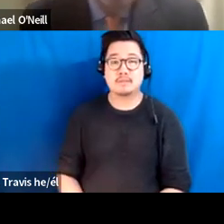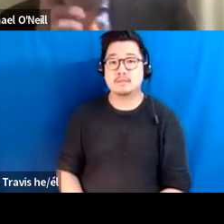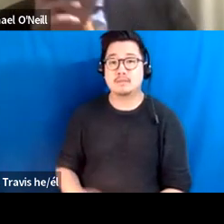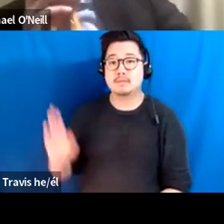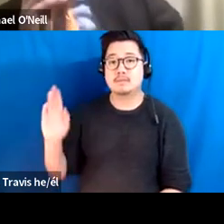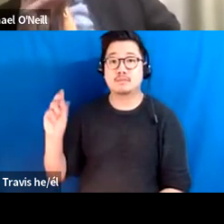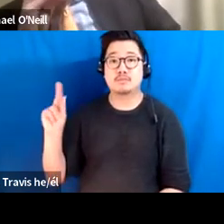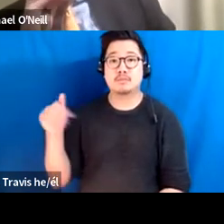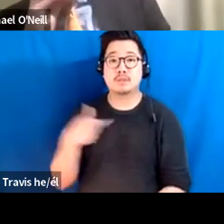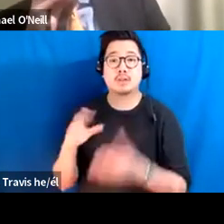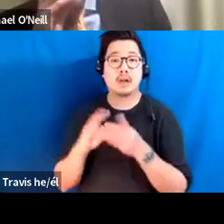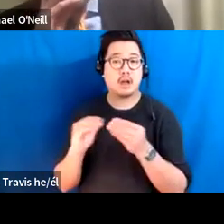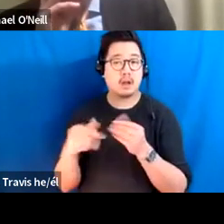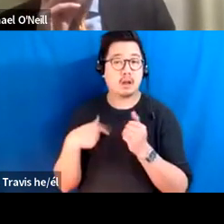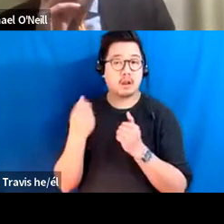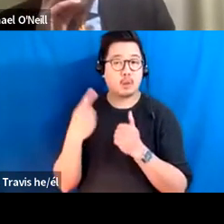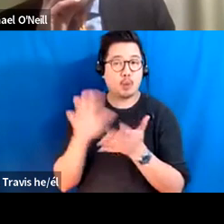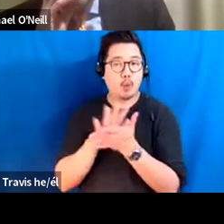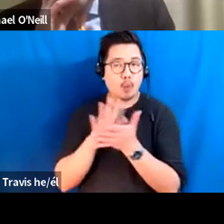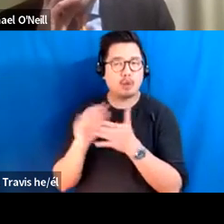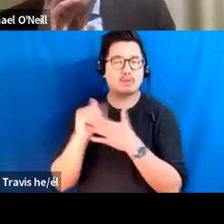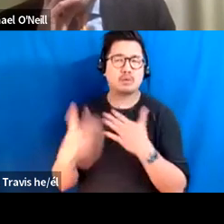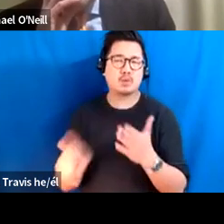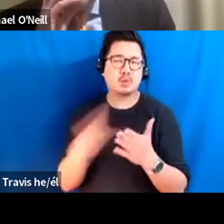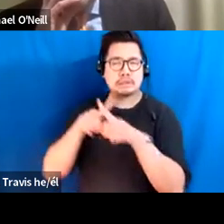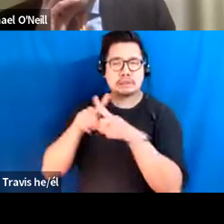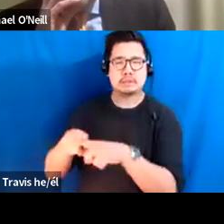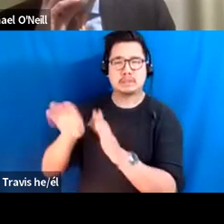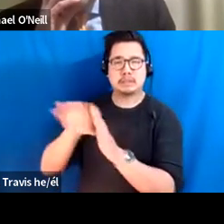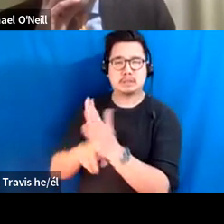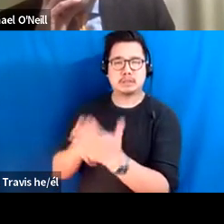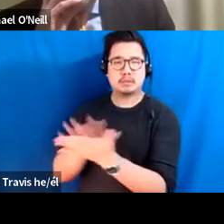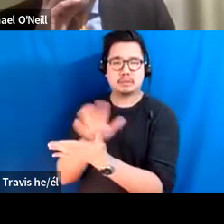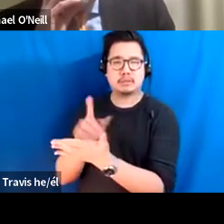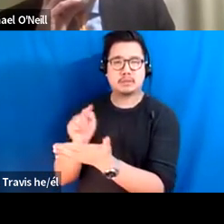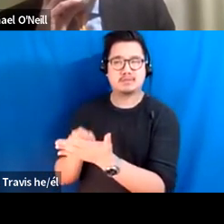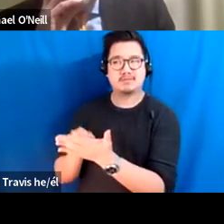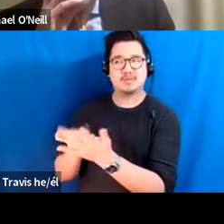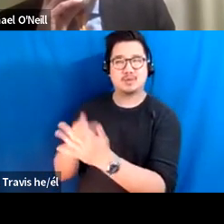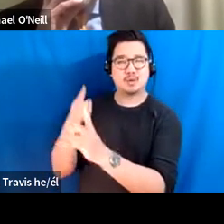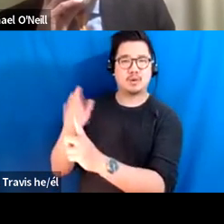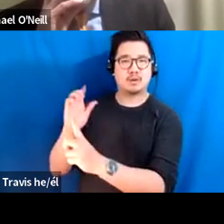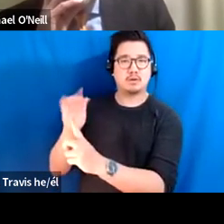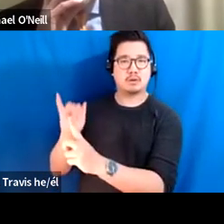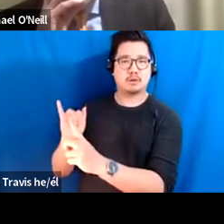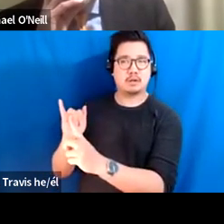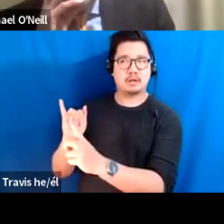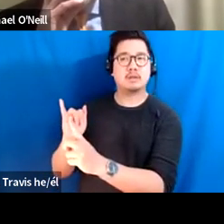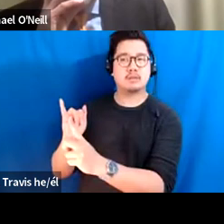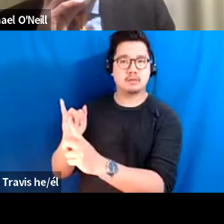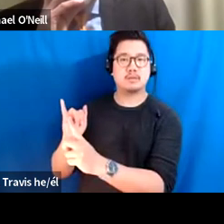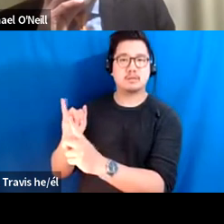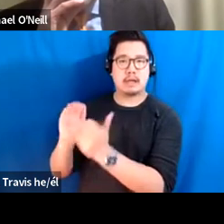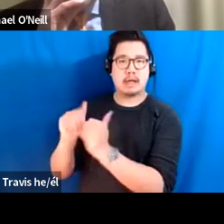leaders really depend on this as a guide for equity for how they treat